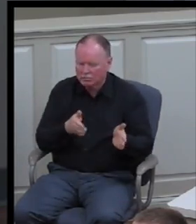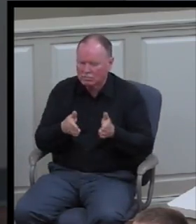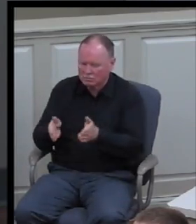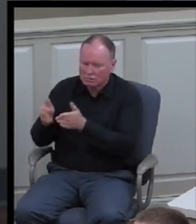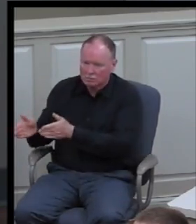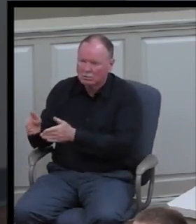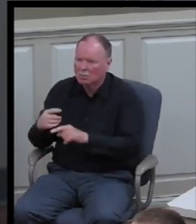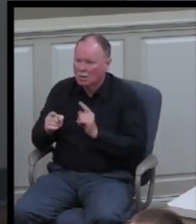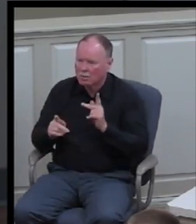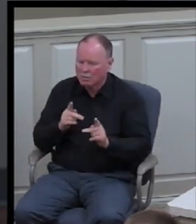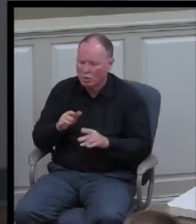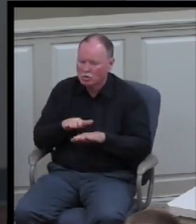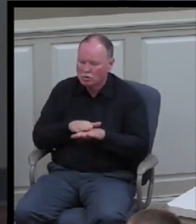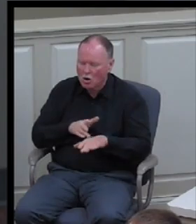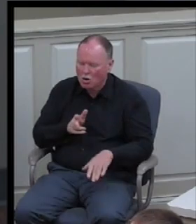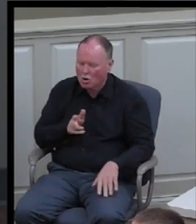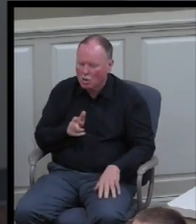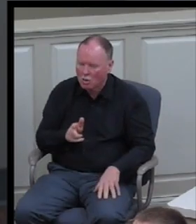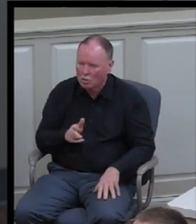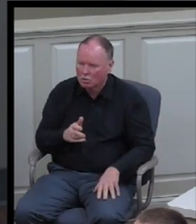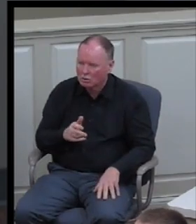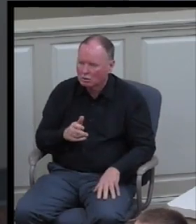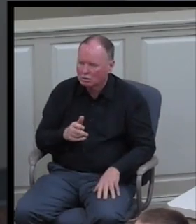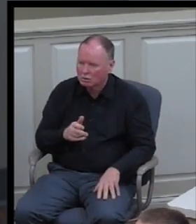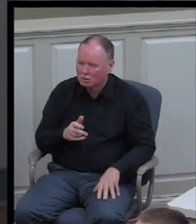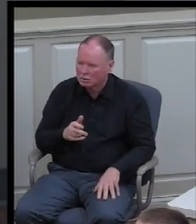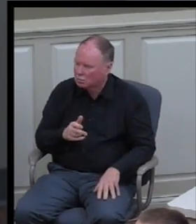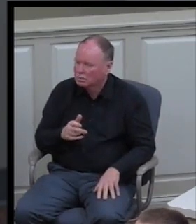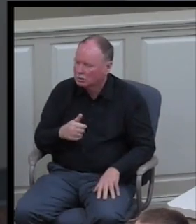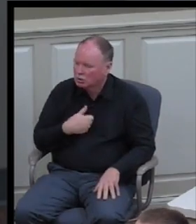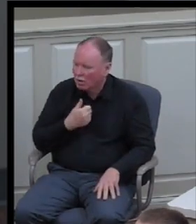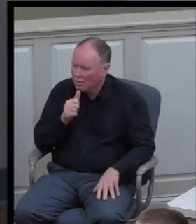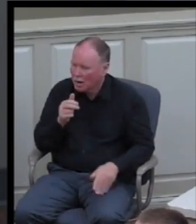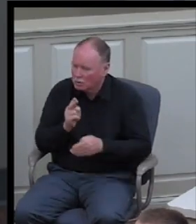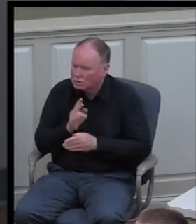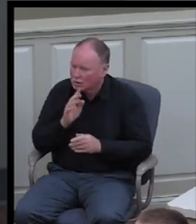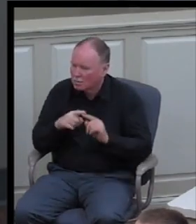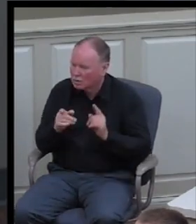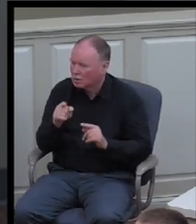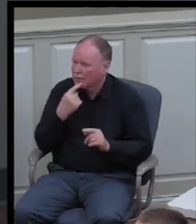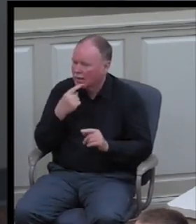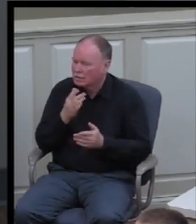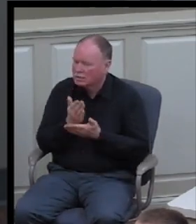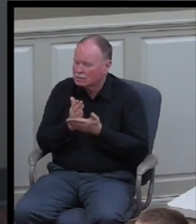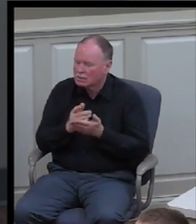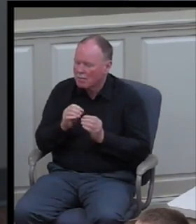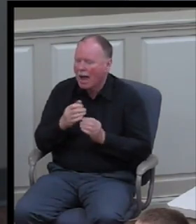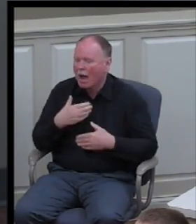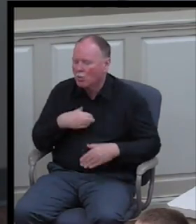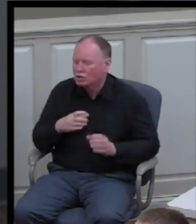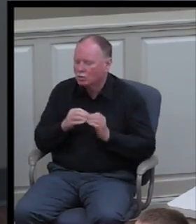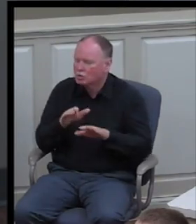signals that people will slow down. Sorry, I don't like speaking in front of crowds, but that they would slow down and turn more cautiously